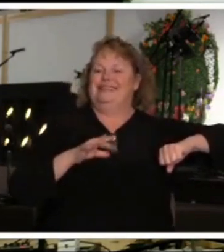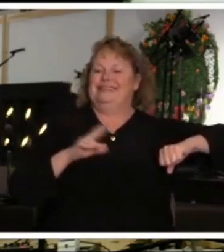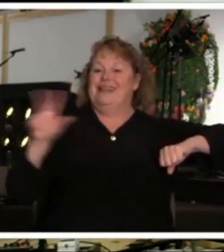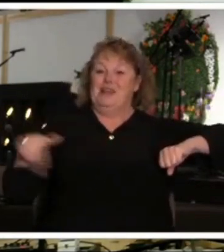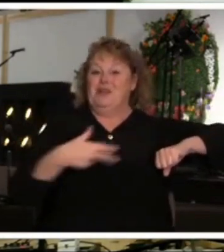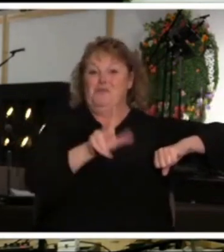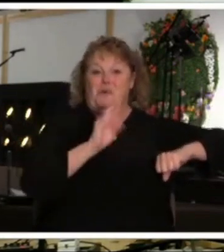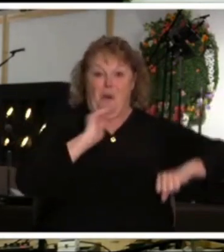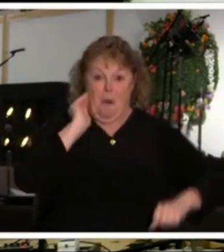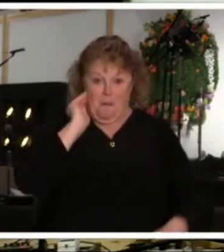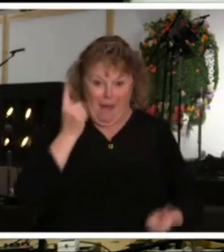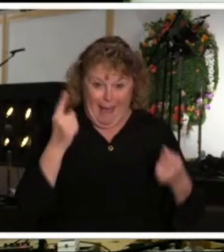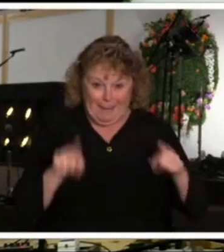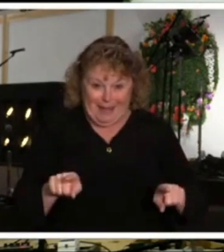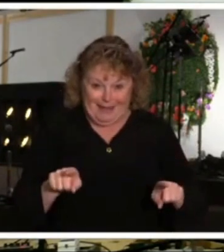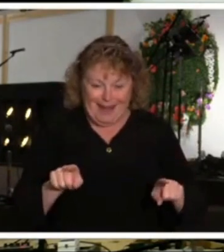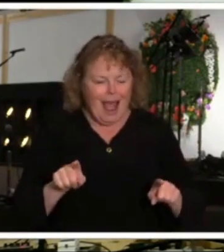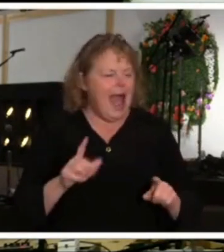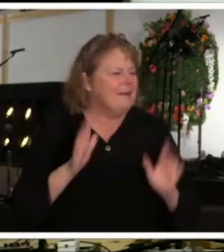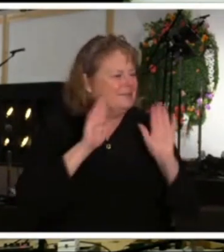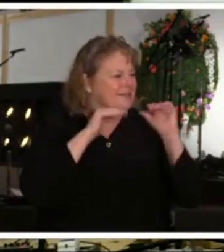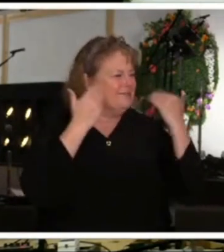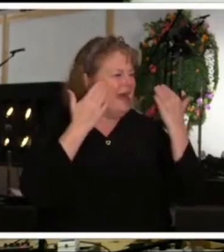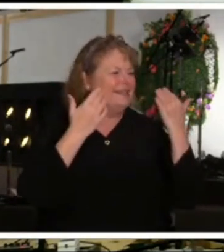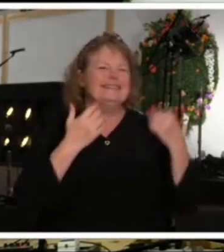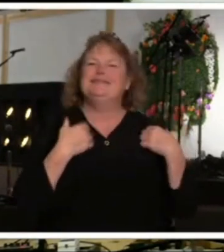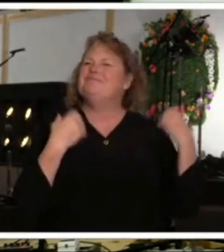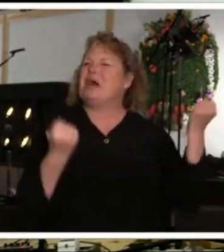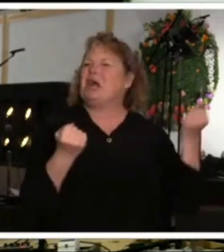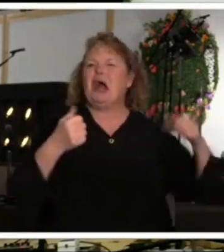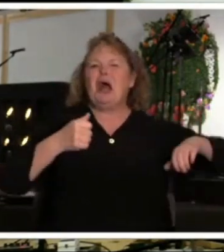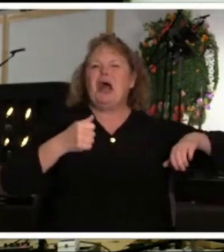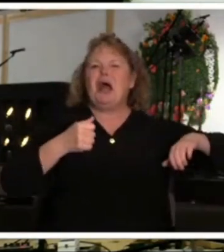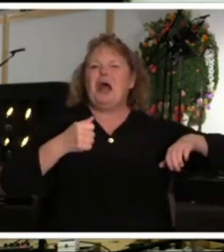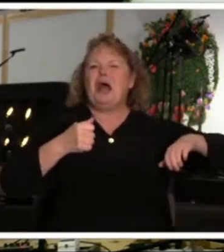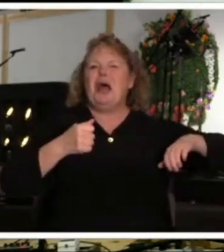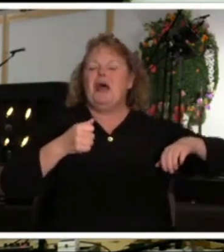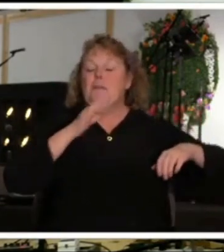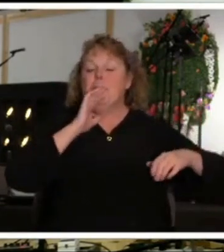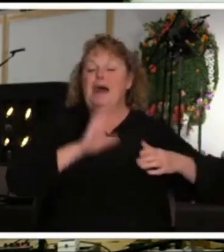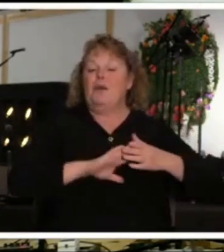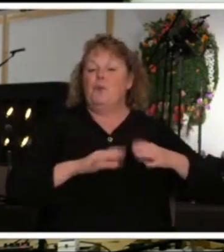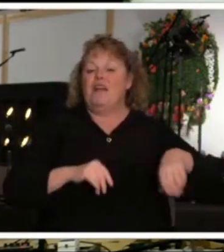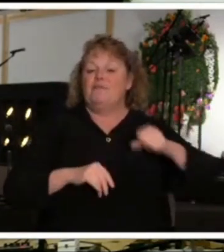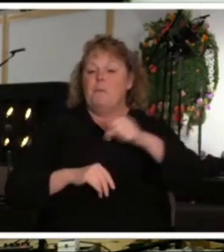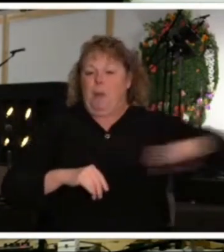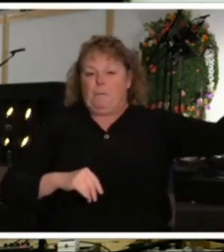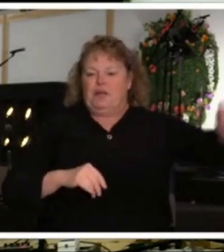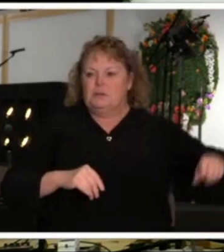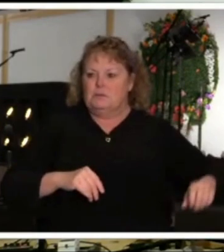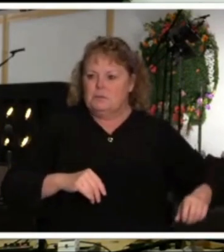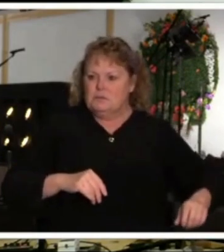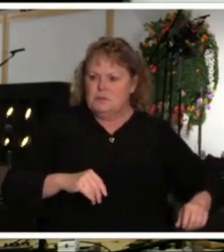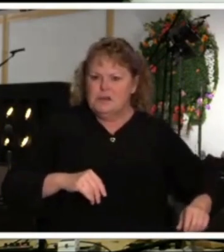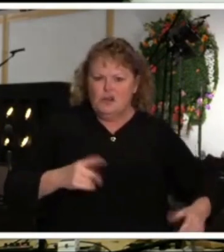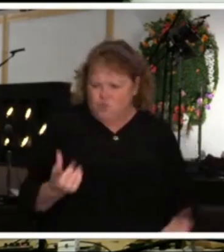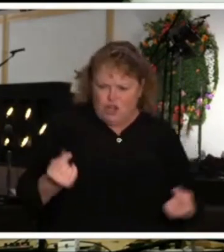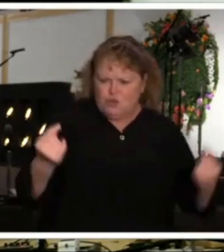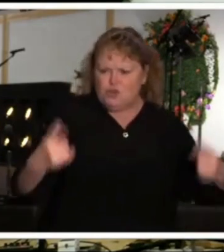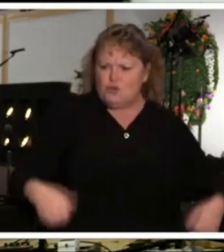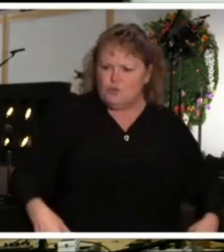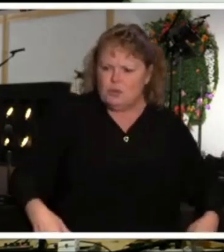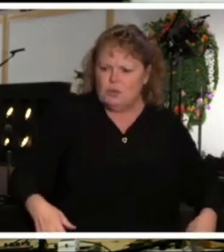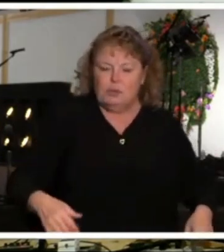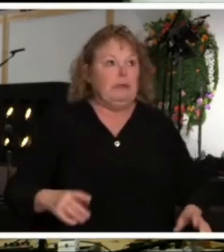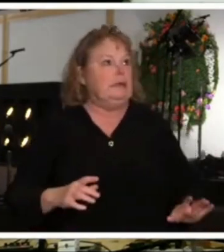into the driveway. I'm smiling. And lo and behold, when somebody else opened the door, I don't think they were smiling. What in the world did you do?